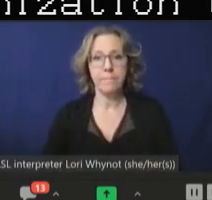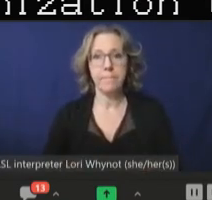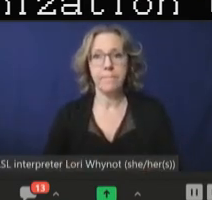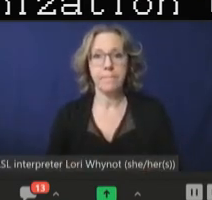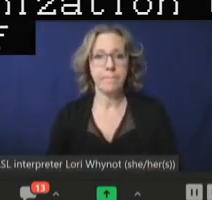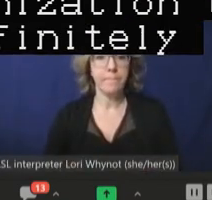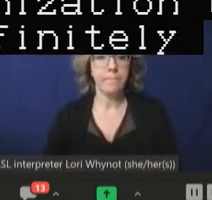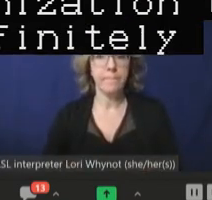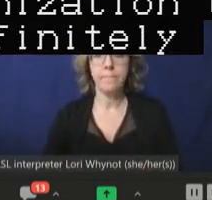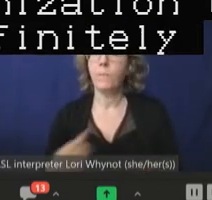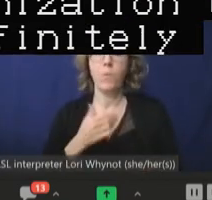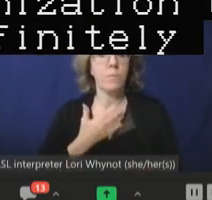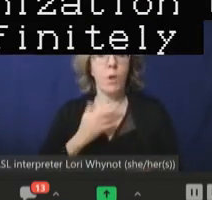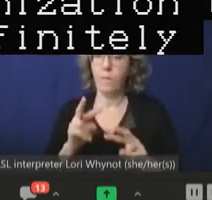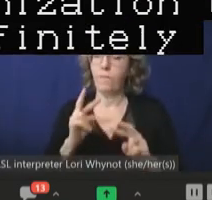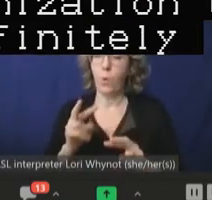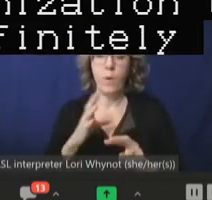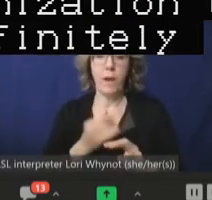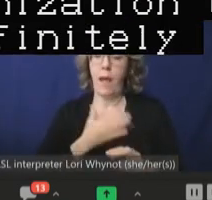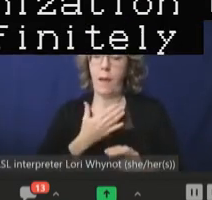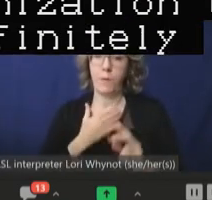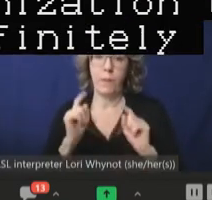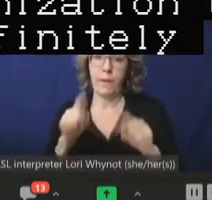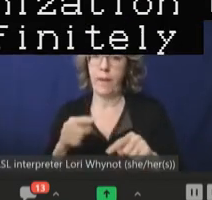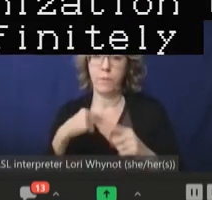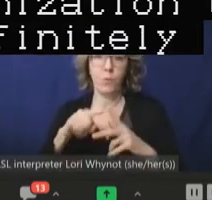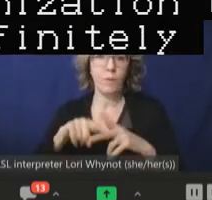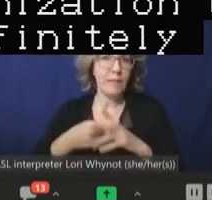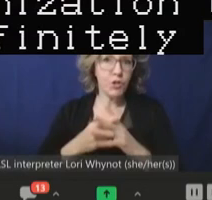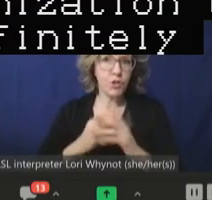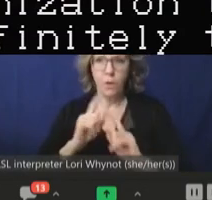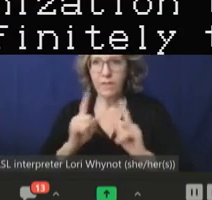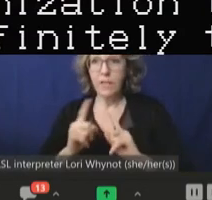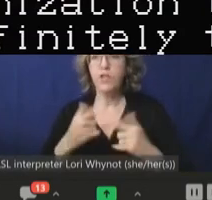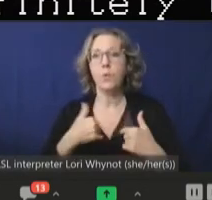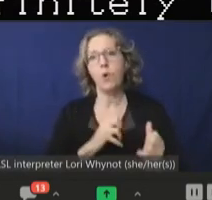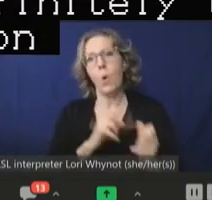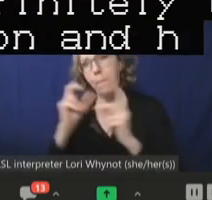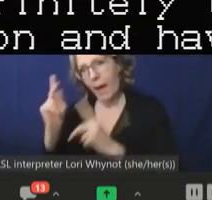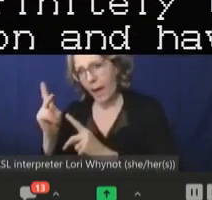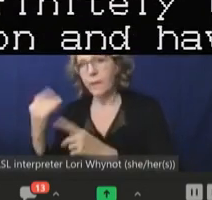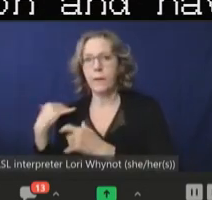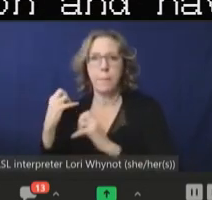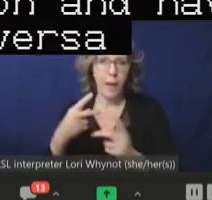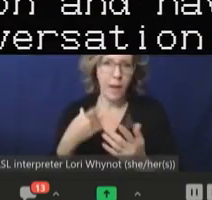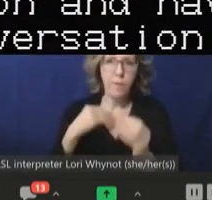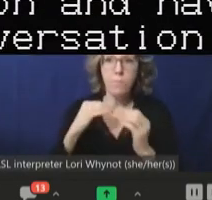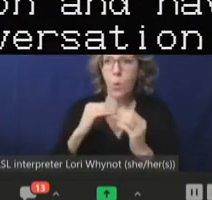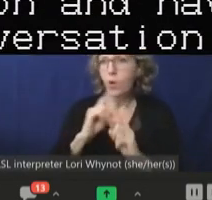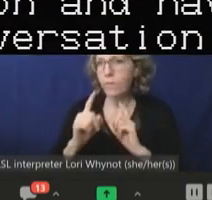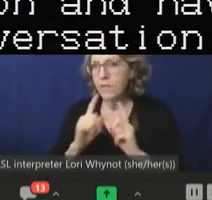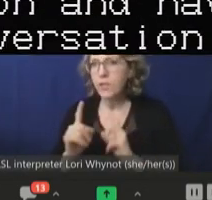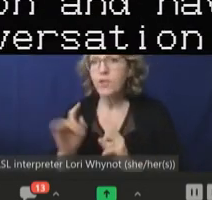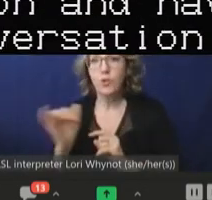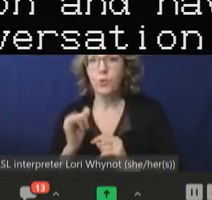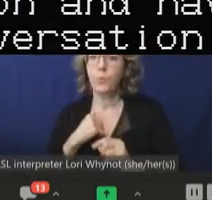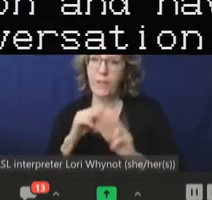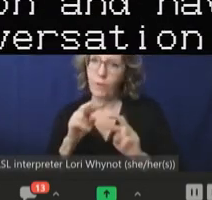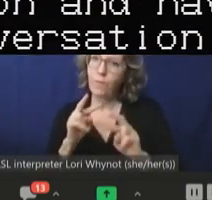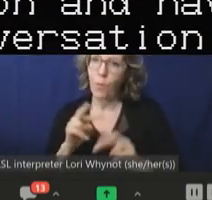here and having an initial conversation was to go back, have some more conversations, and then obviously come back and talk to you, you folks